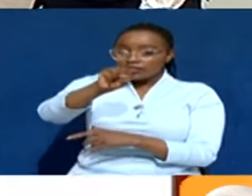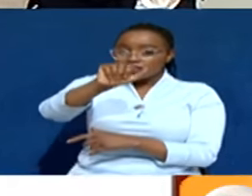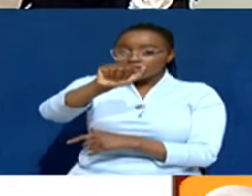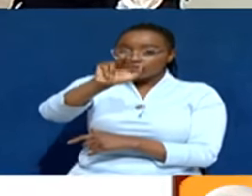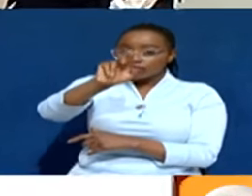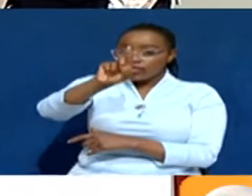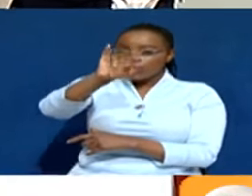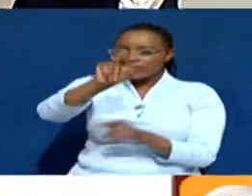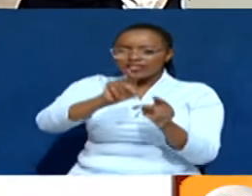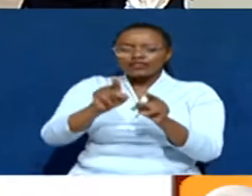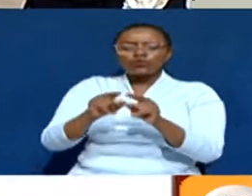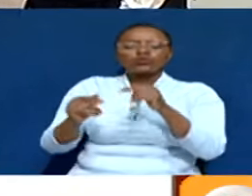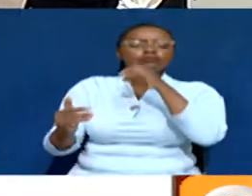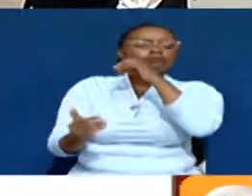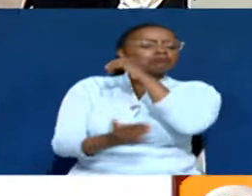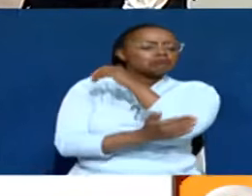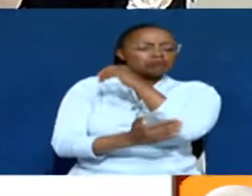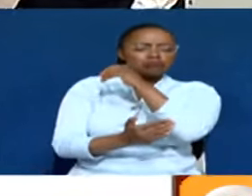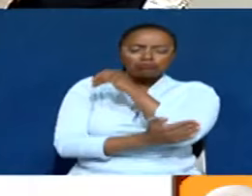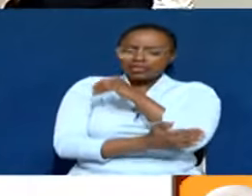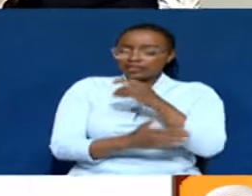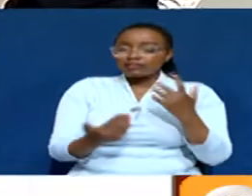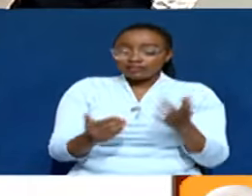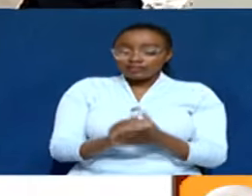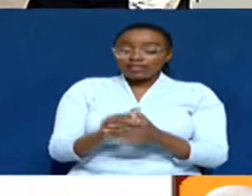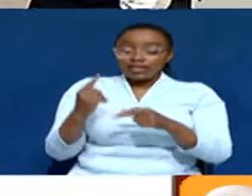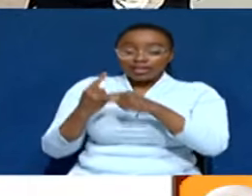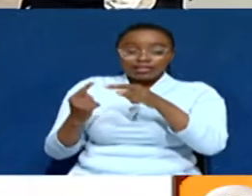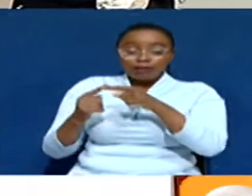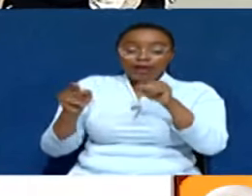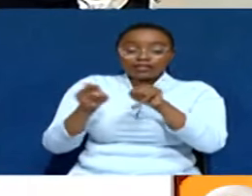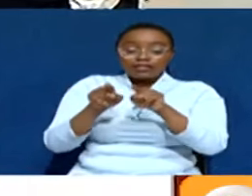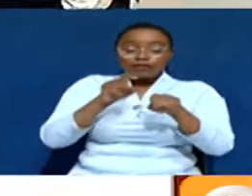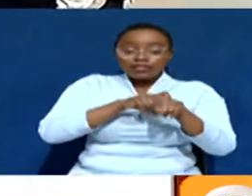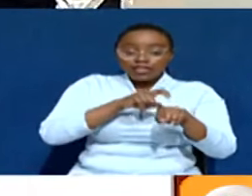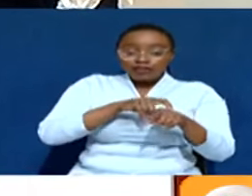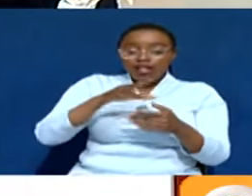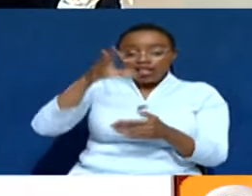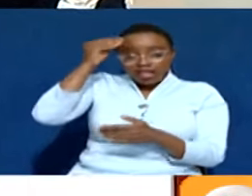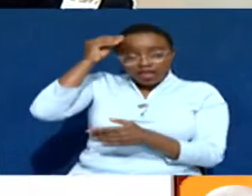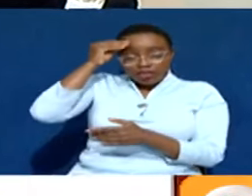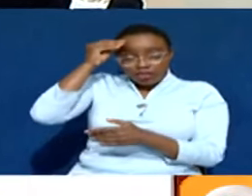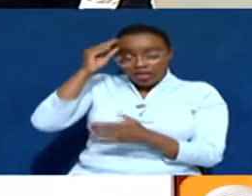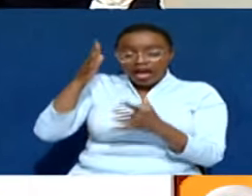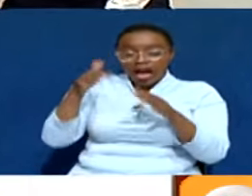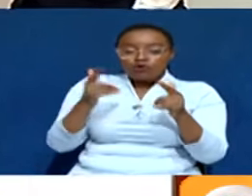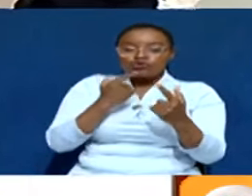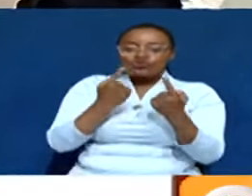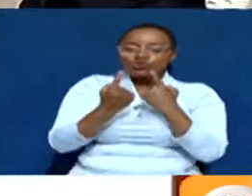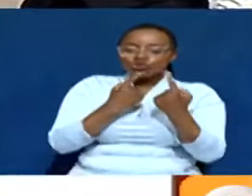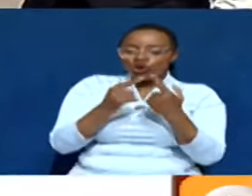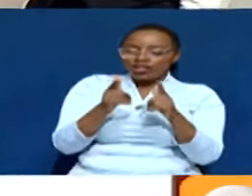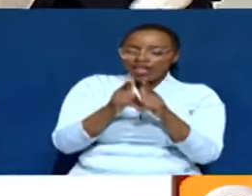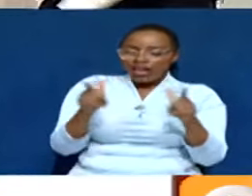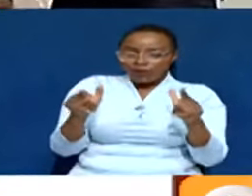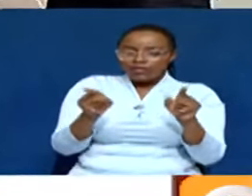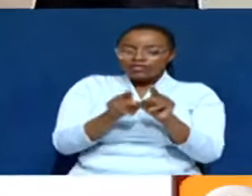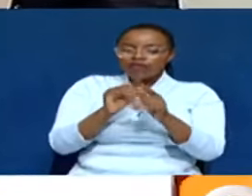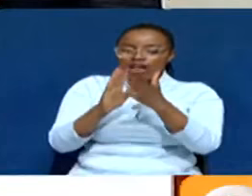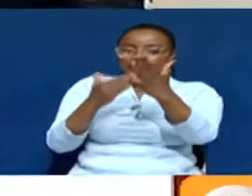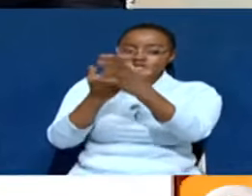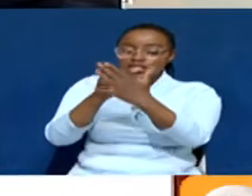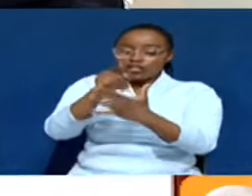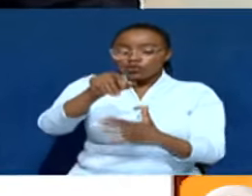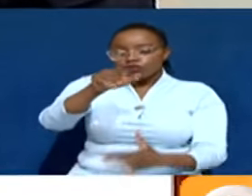Arabia, it was hell for him. Until he learned to speak the language. And he has suggested to